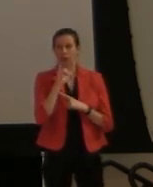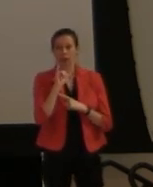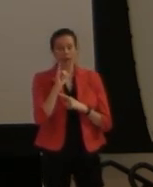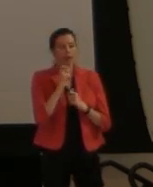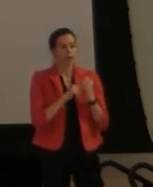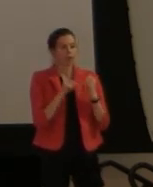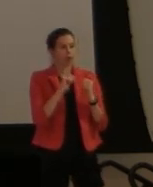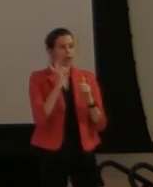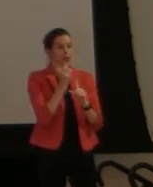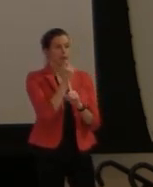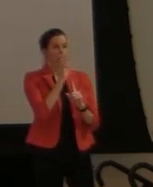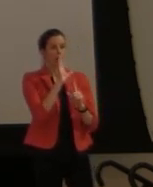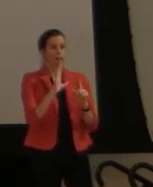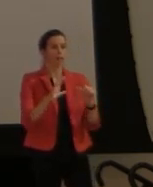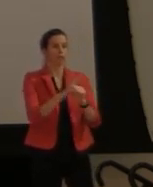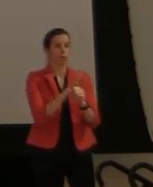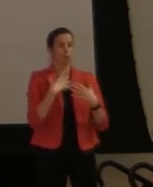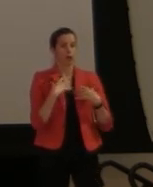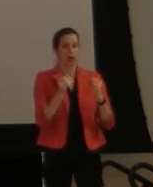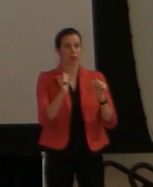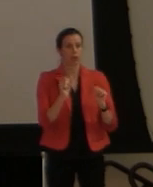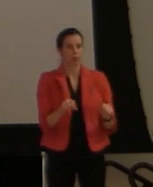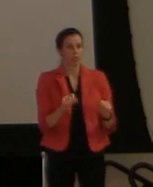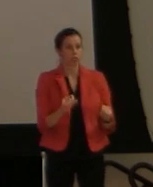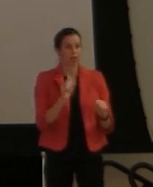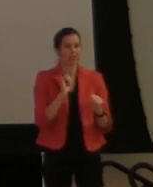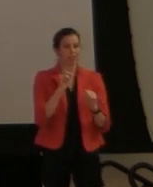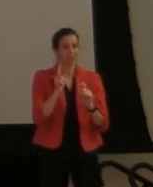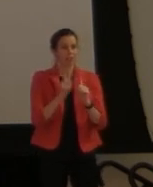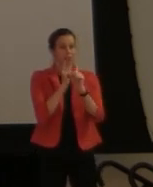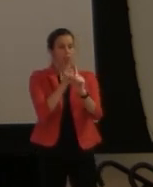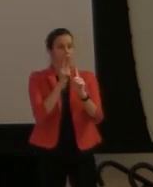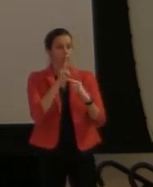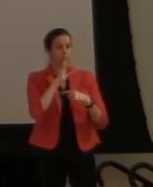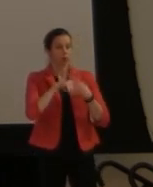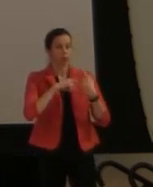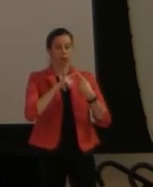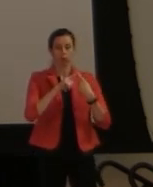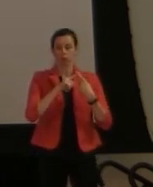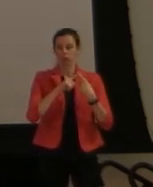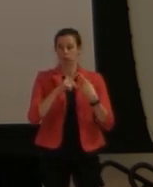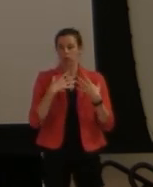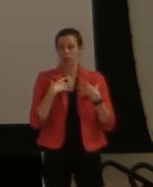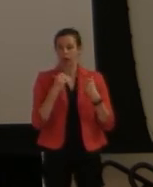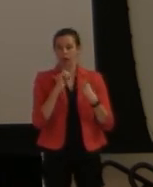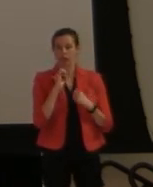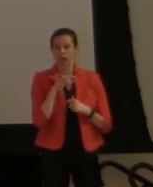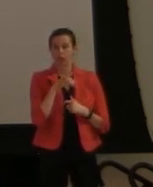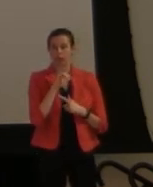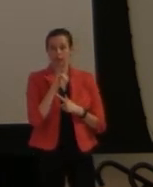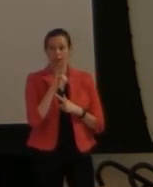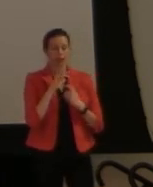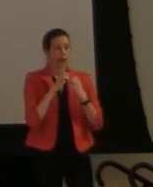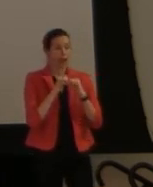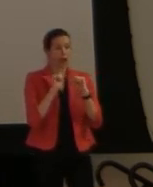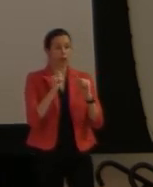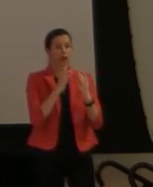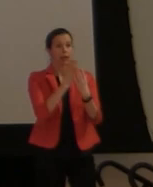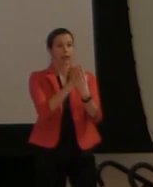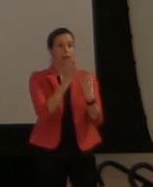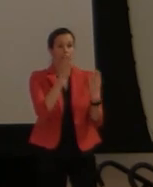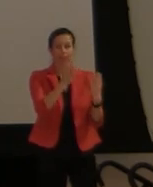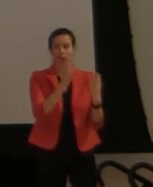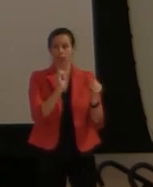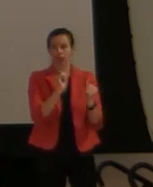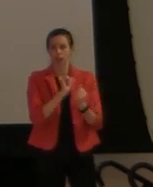achieve their full health potential. That's what we're trying to get to when we talk about health equity generally. And the way that we can get there is by